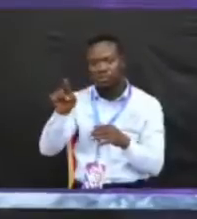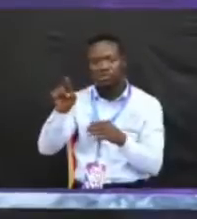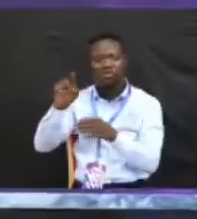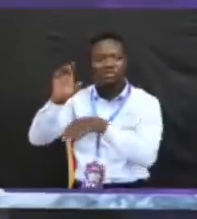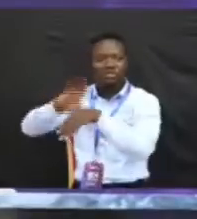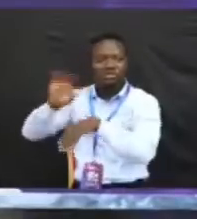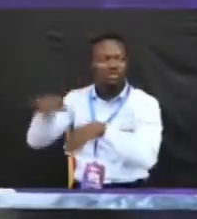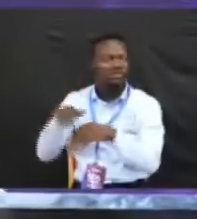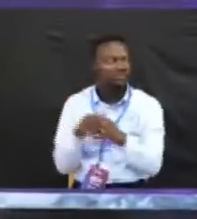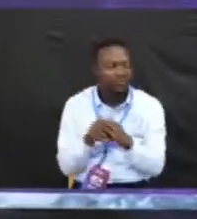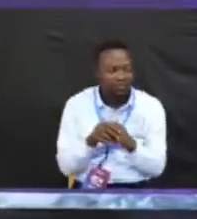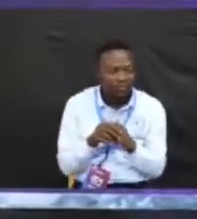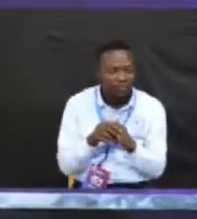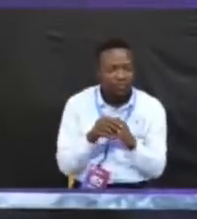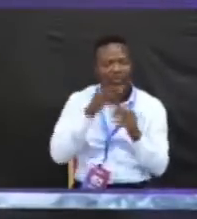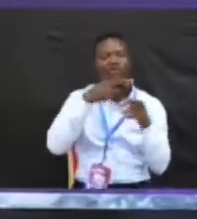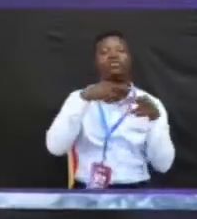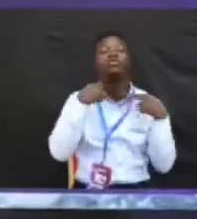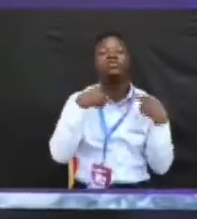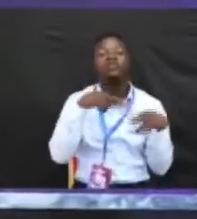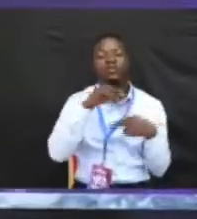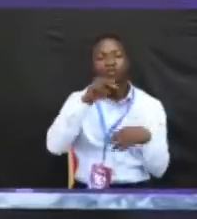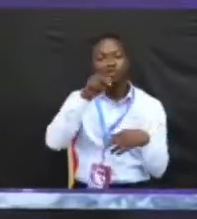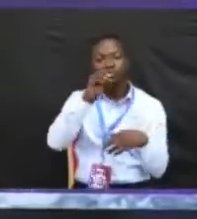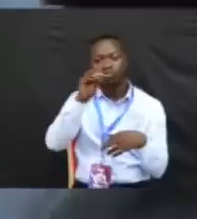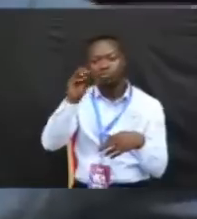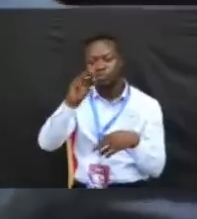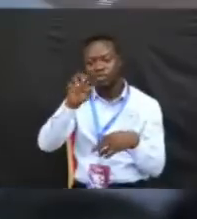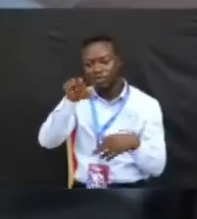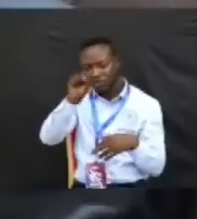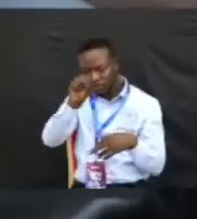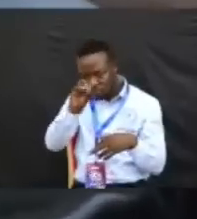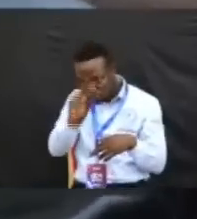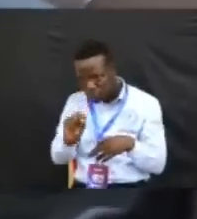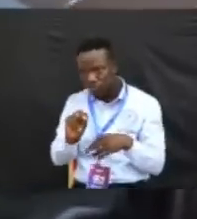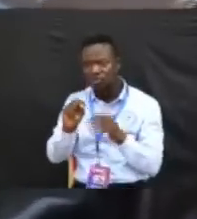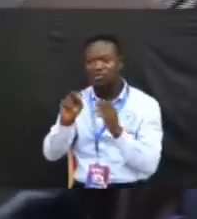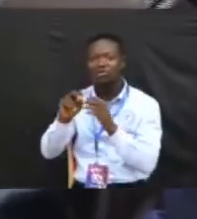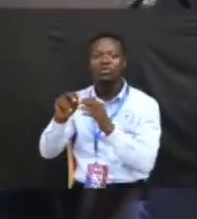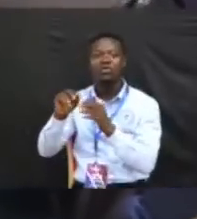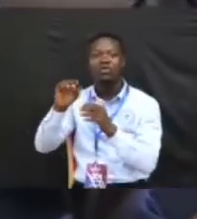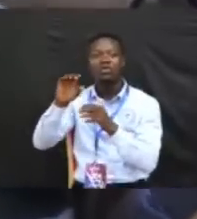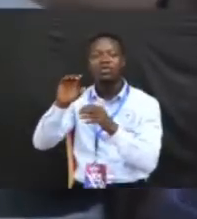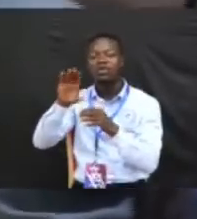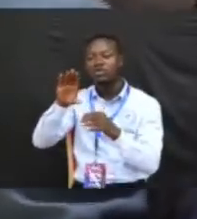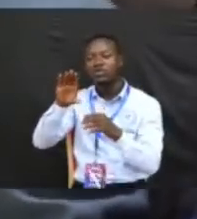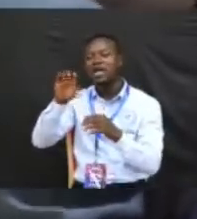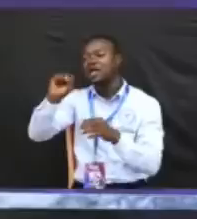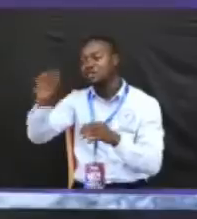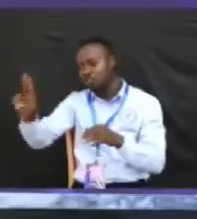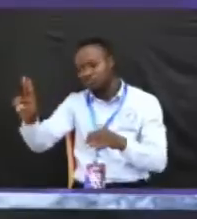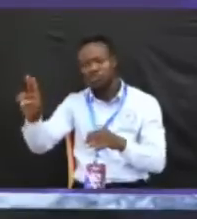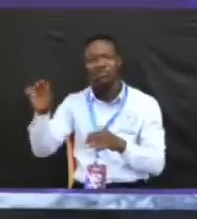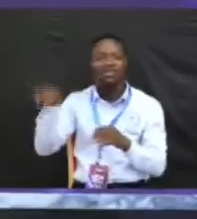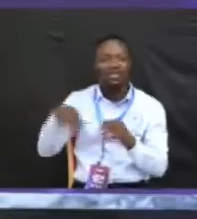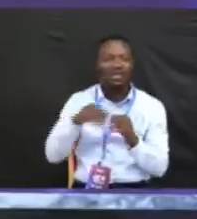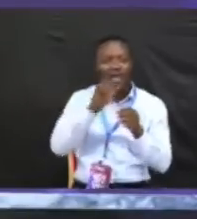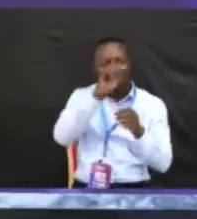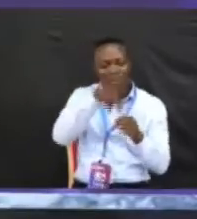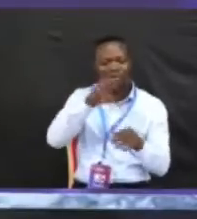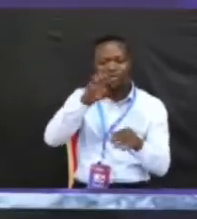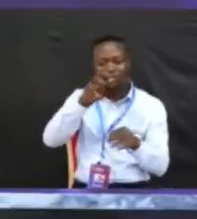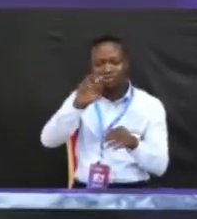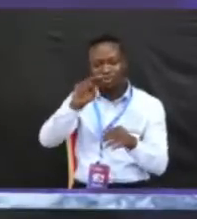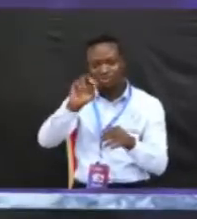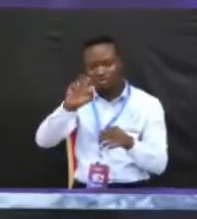there. Reverend Derek Kumson, General Director, Scripture Union, Ghana. Apostle Emmanuel,